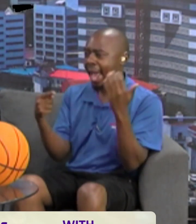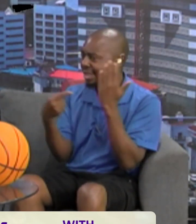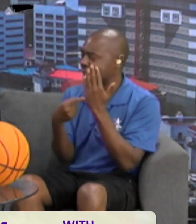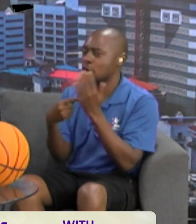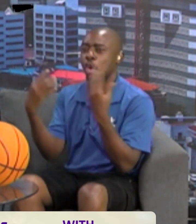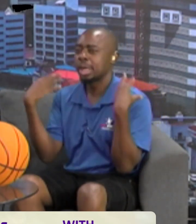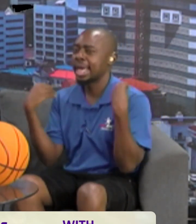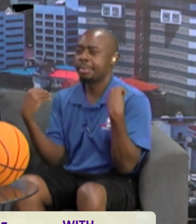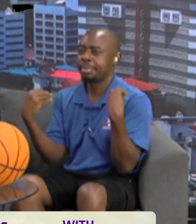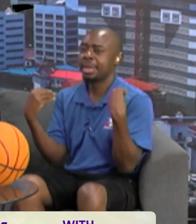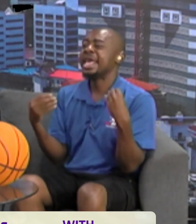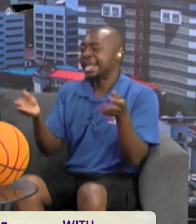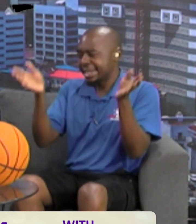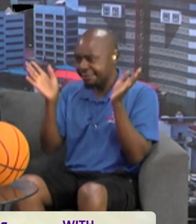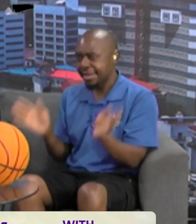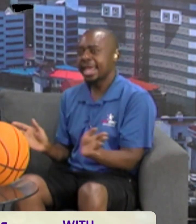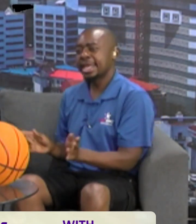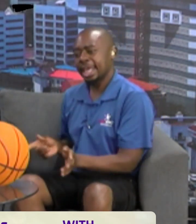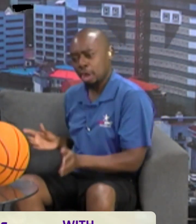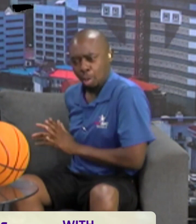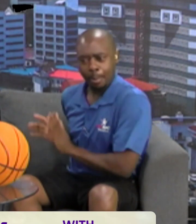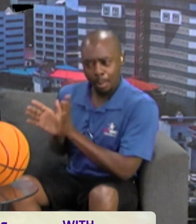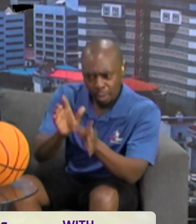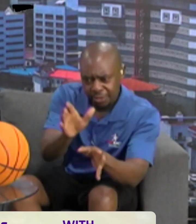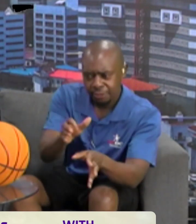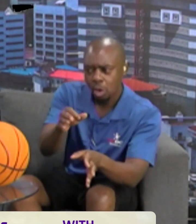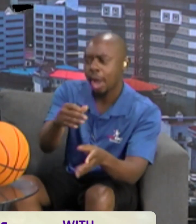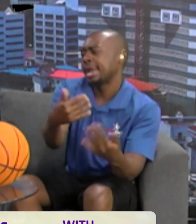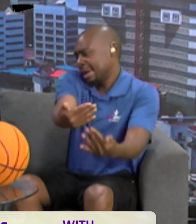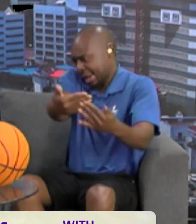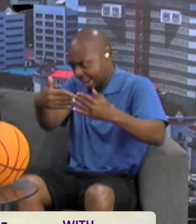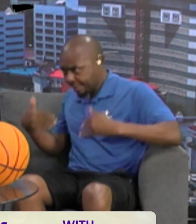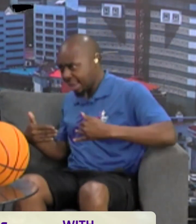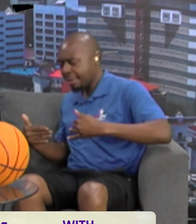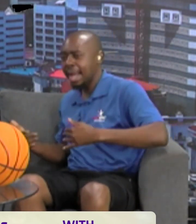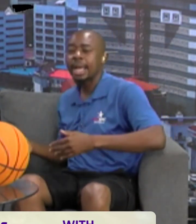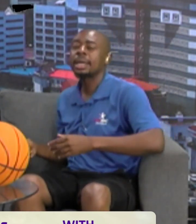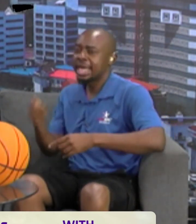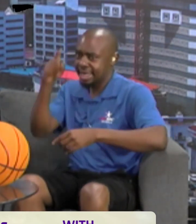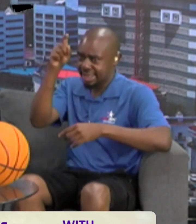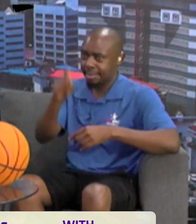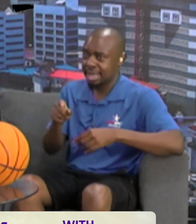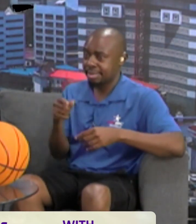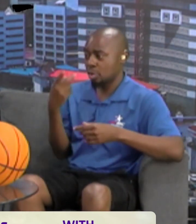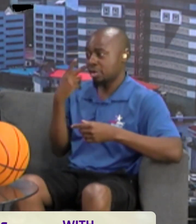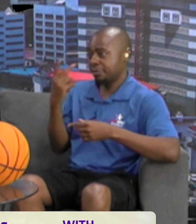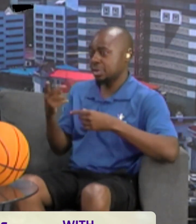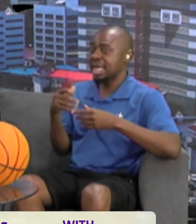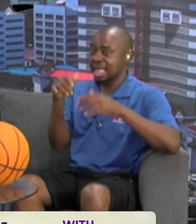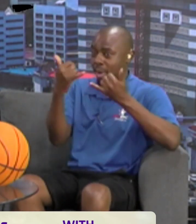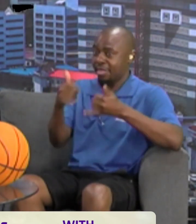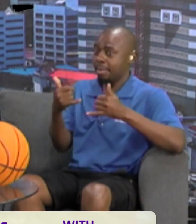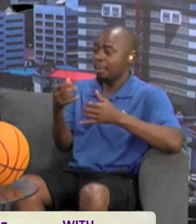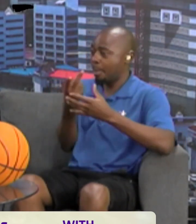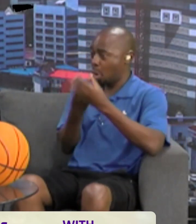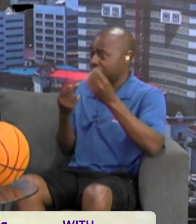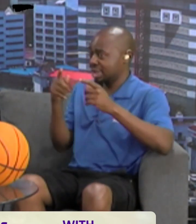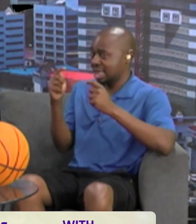are, both teams are going to play a technical game. It will be a game of driving and falling